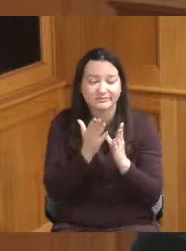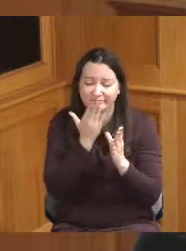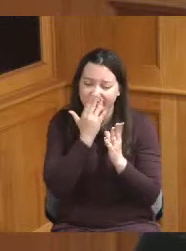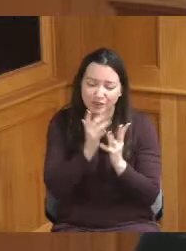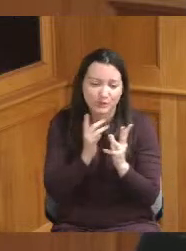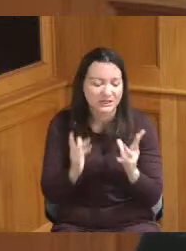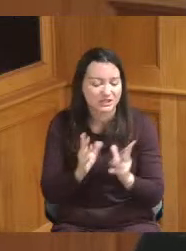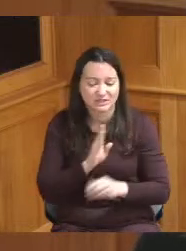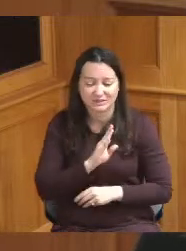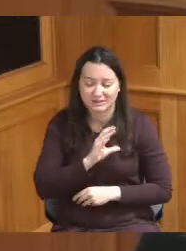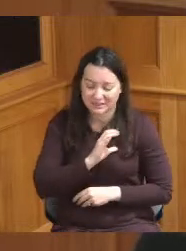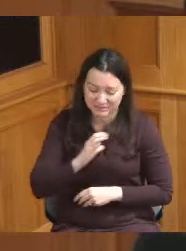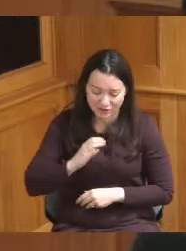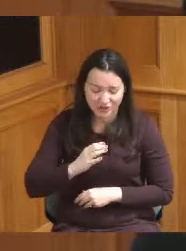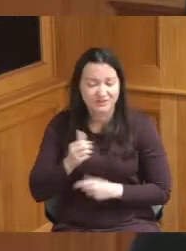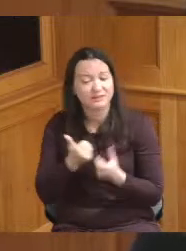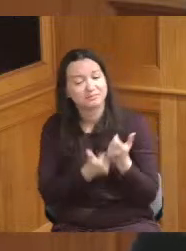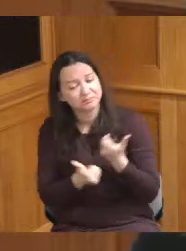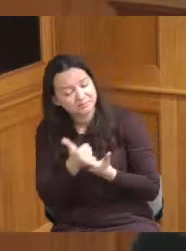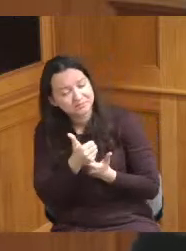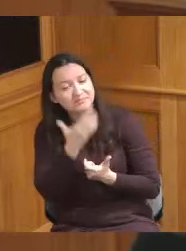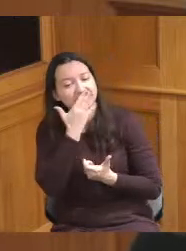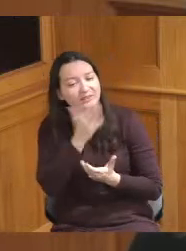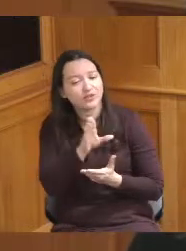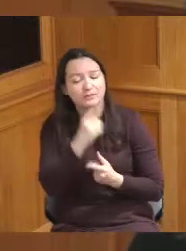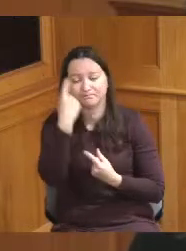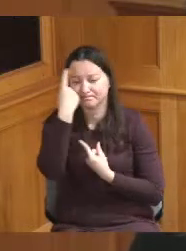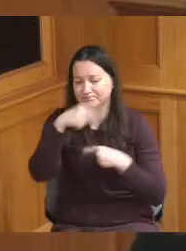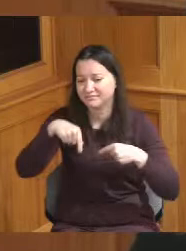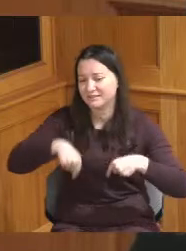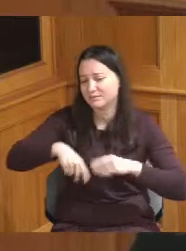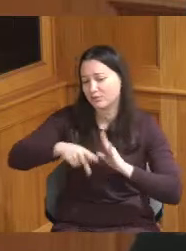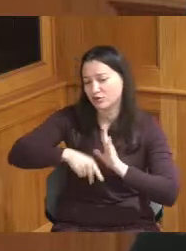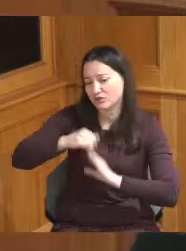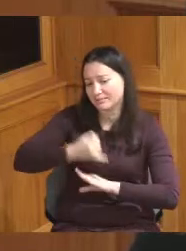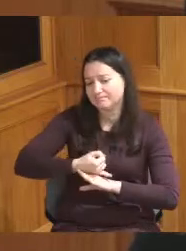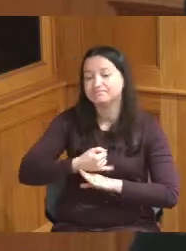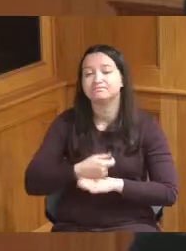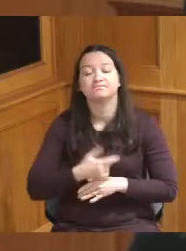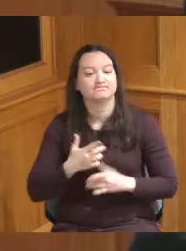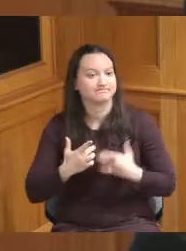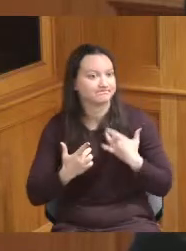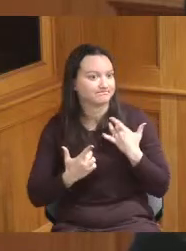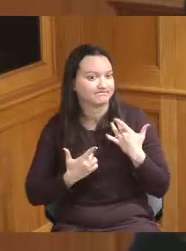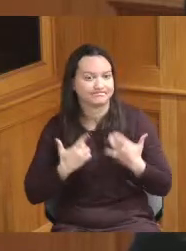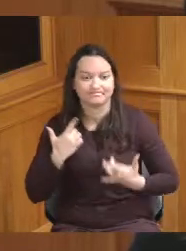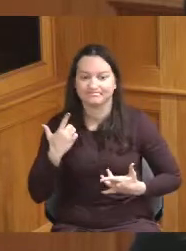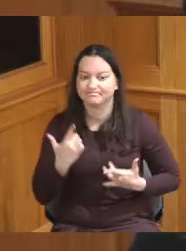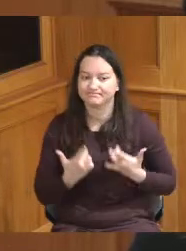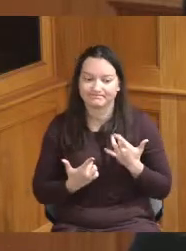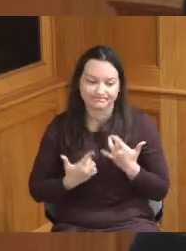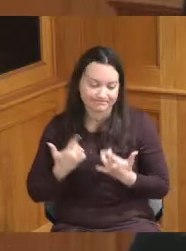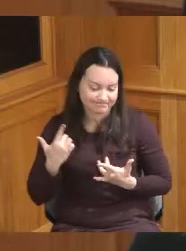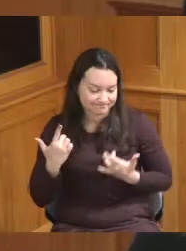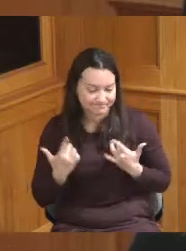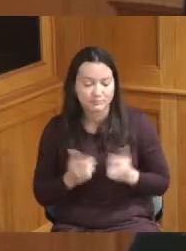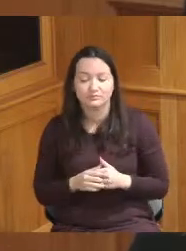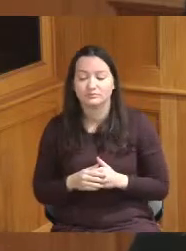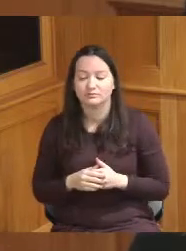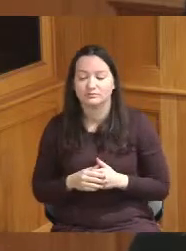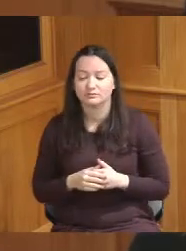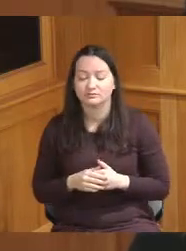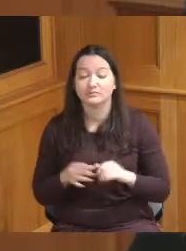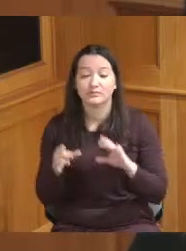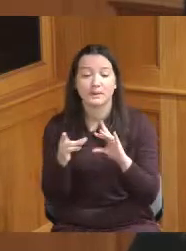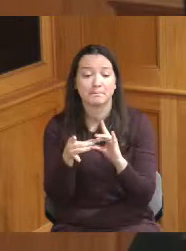and administrator. We thank you for your consideration of this project. We are so excited. We mentioned a